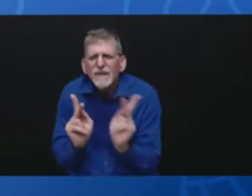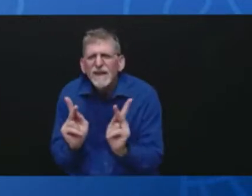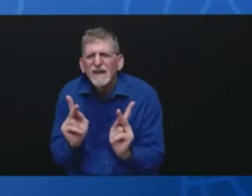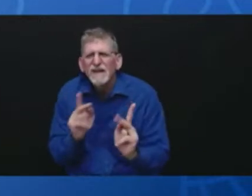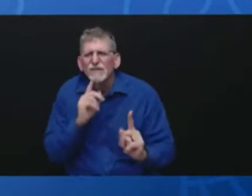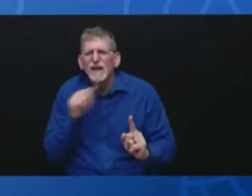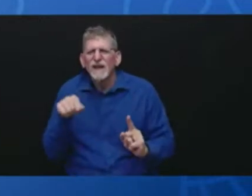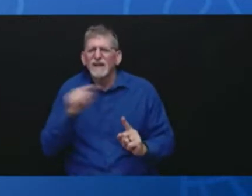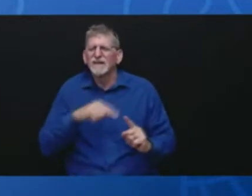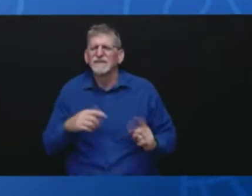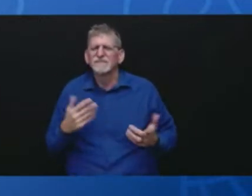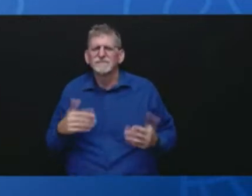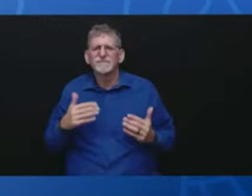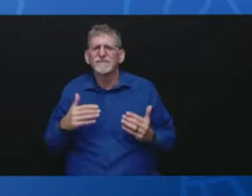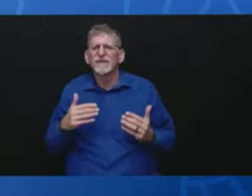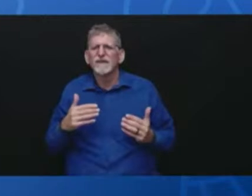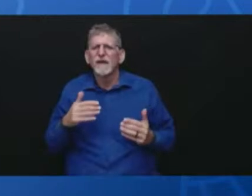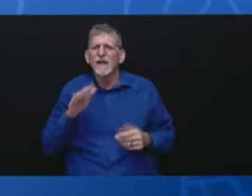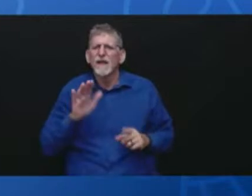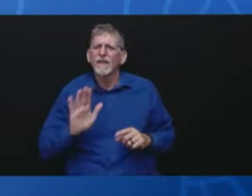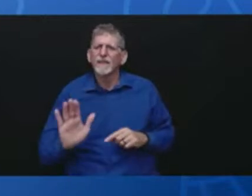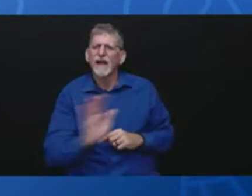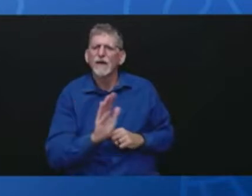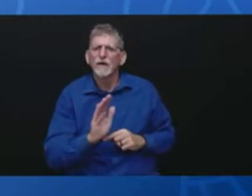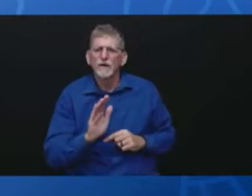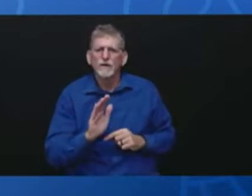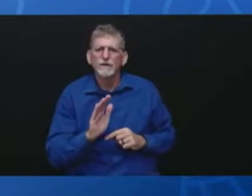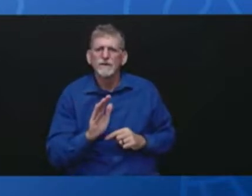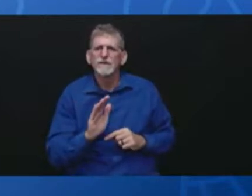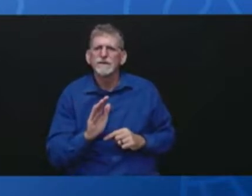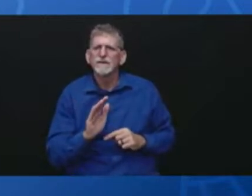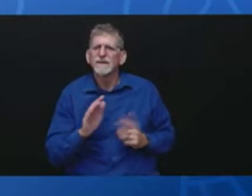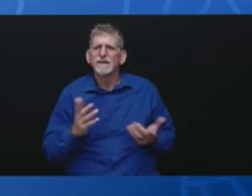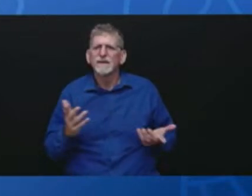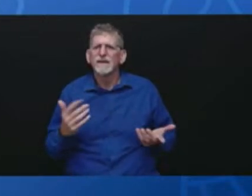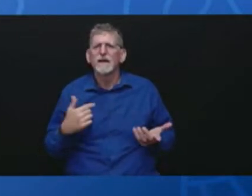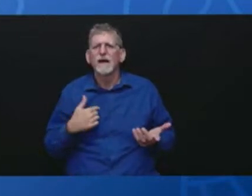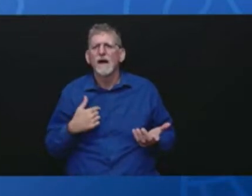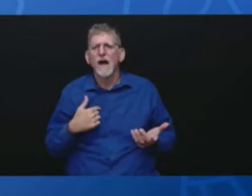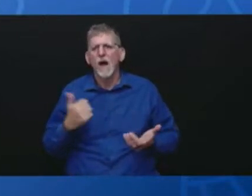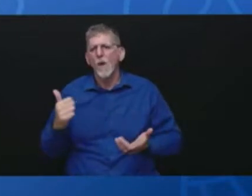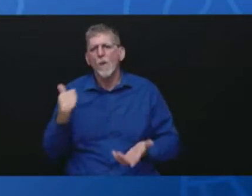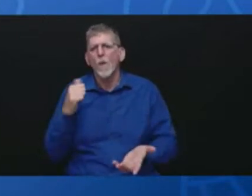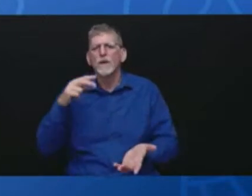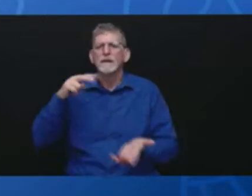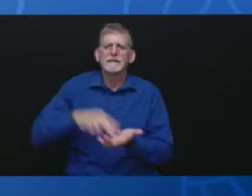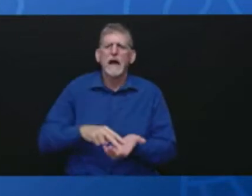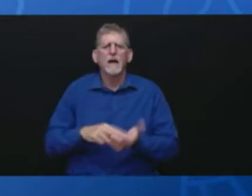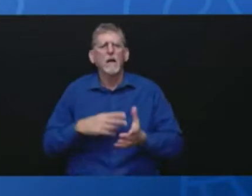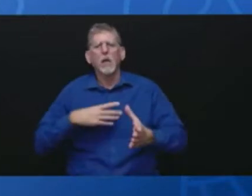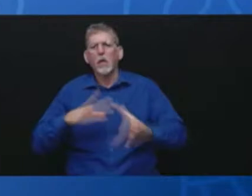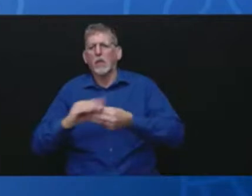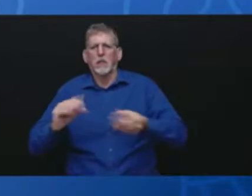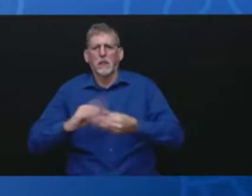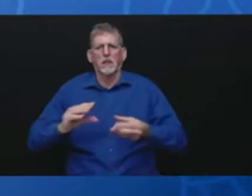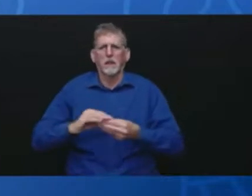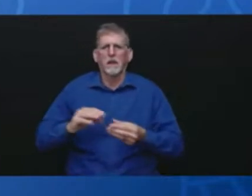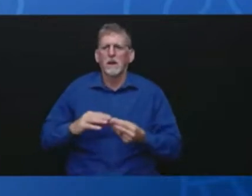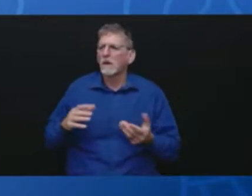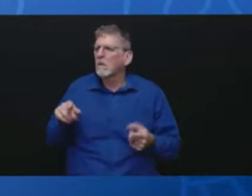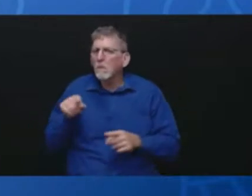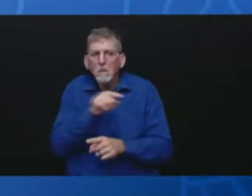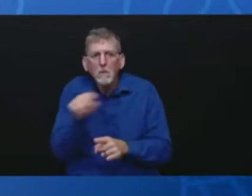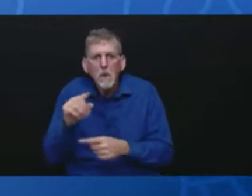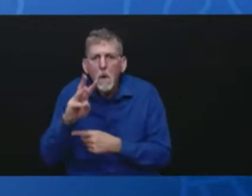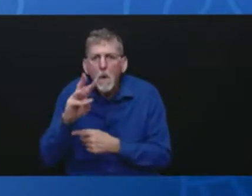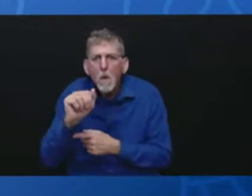tell. I'm certainly. I'm not going to stand here and declare what's a war crime and what isn't. But what we do know is